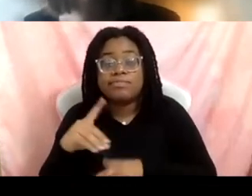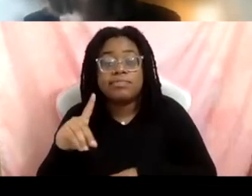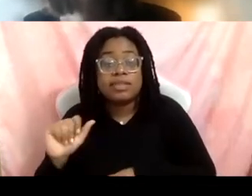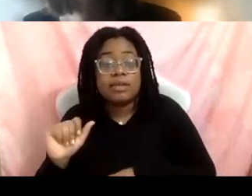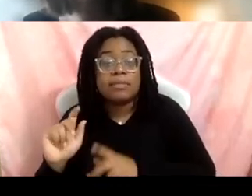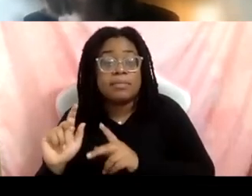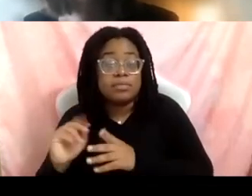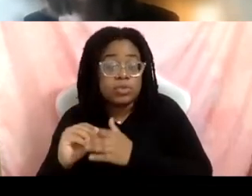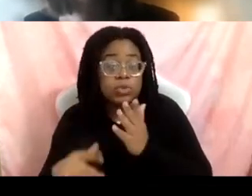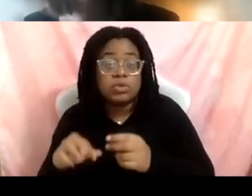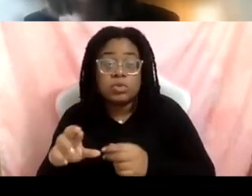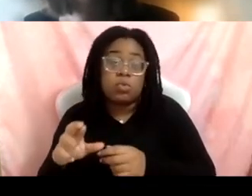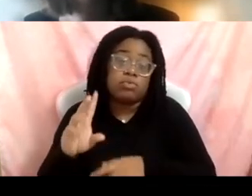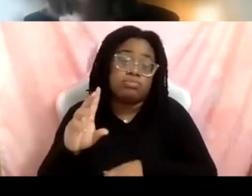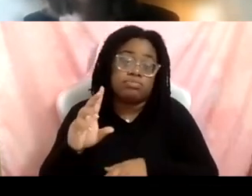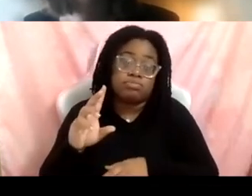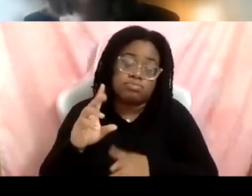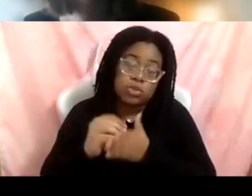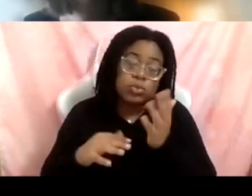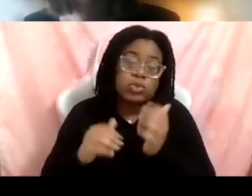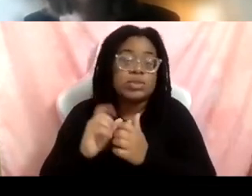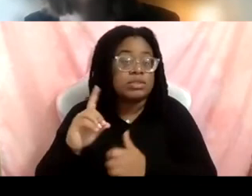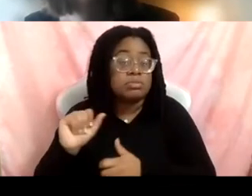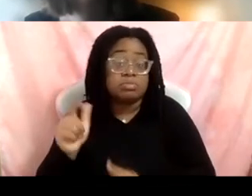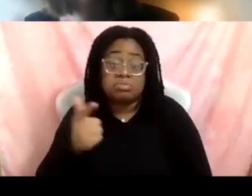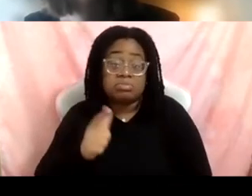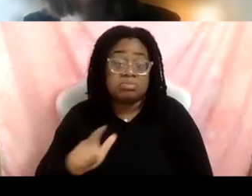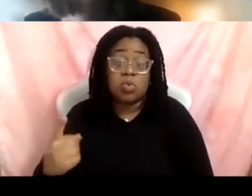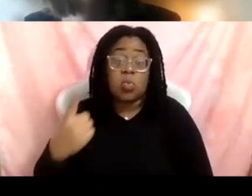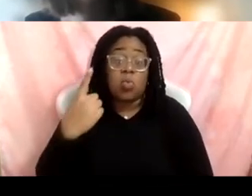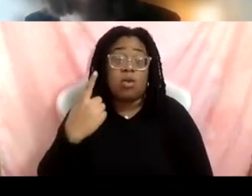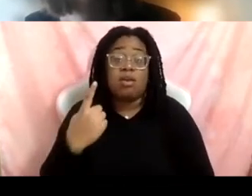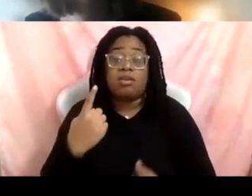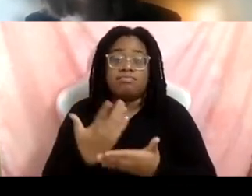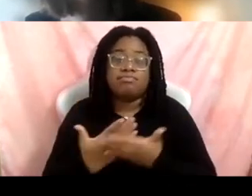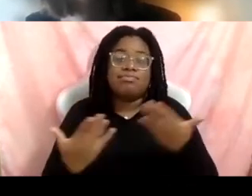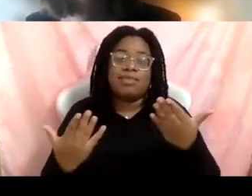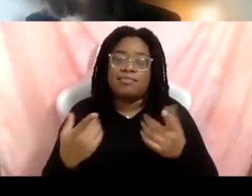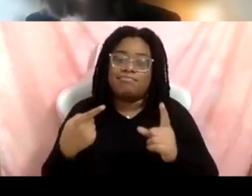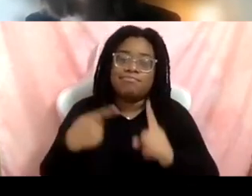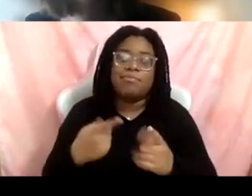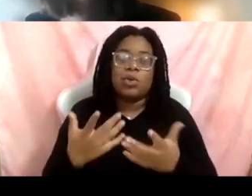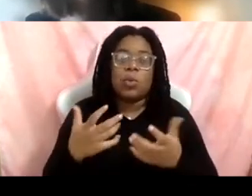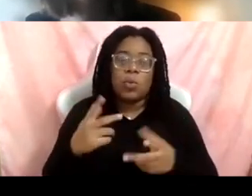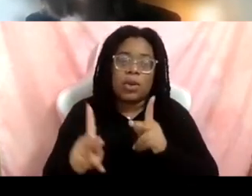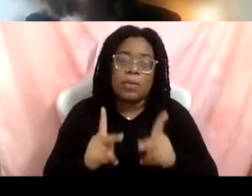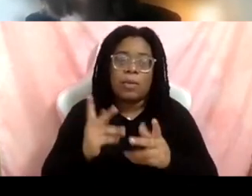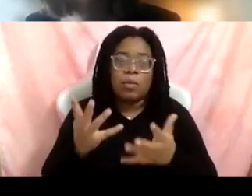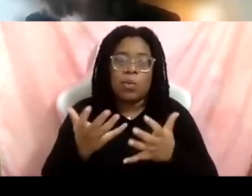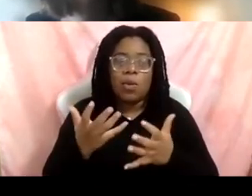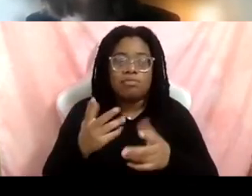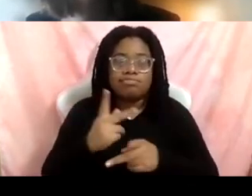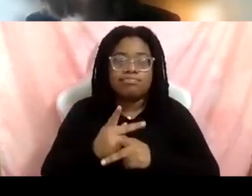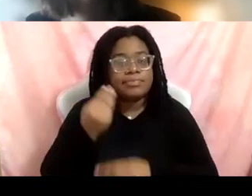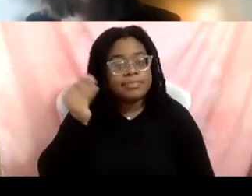their programs moving forward? Maybe if everyone wants to go around and say one main takeaway they just really want people to get, and then that'll give